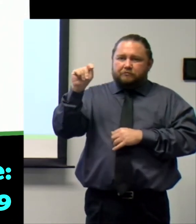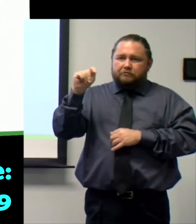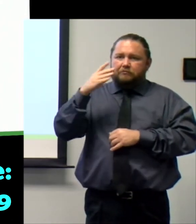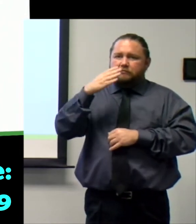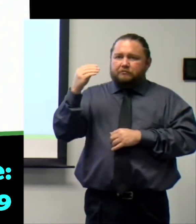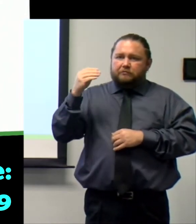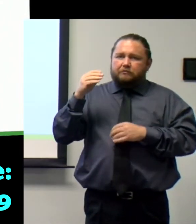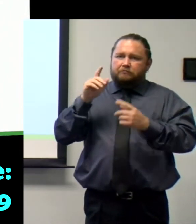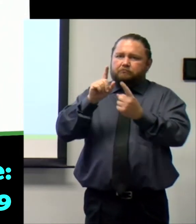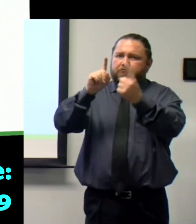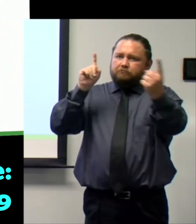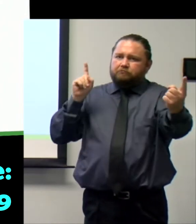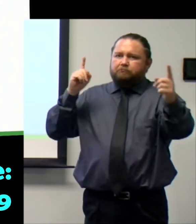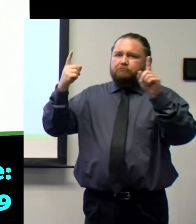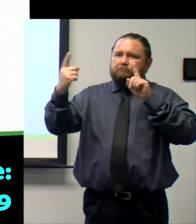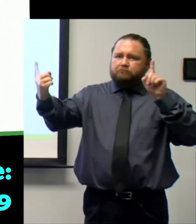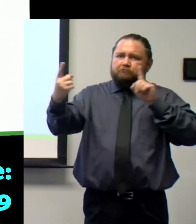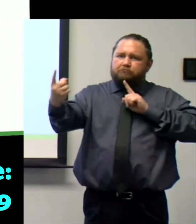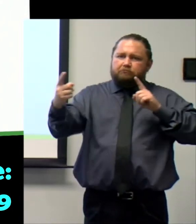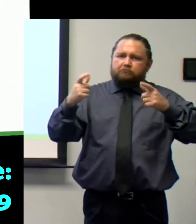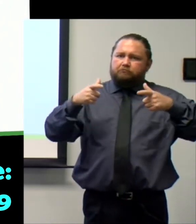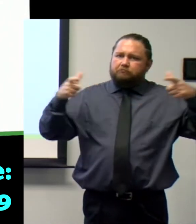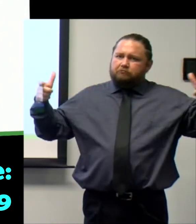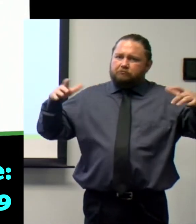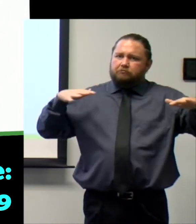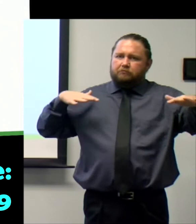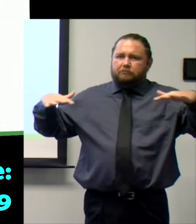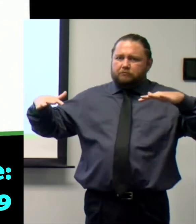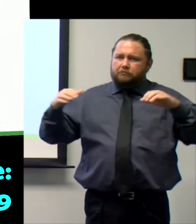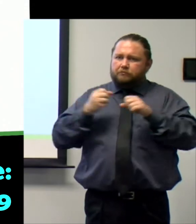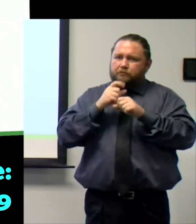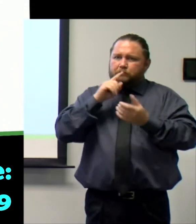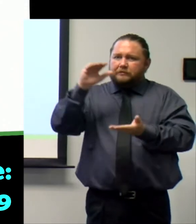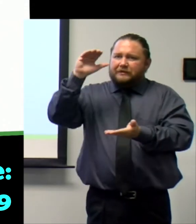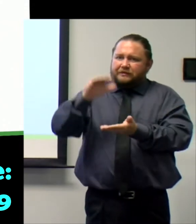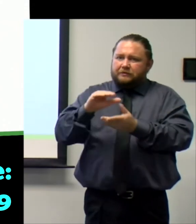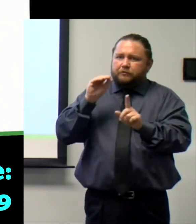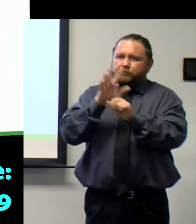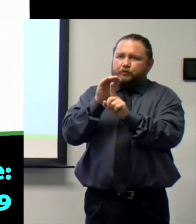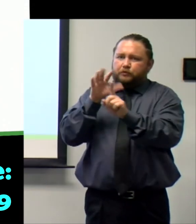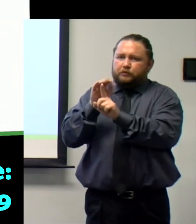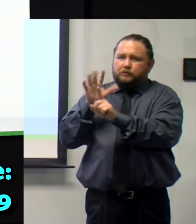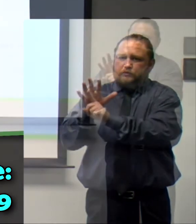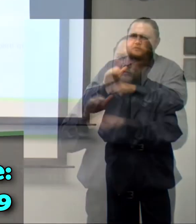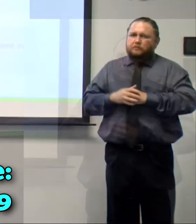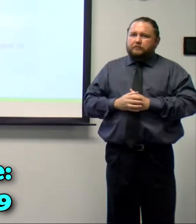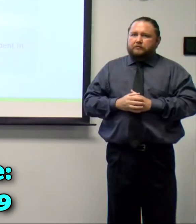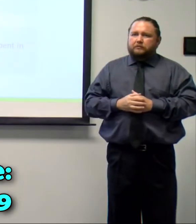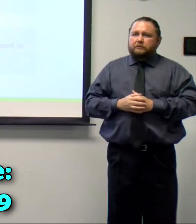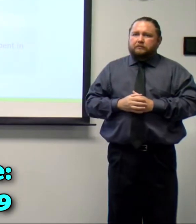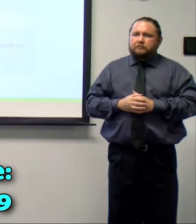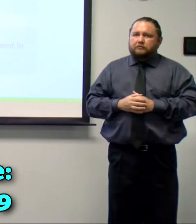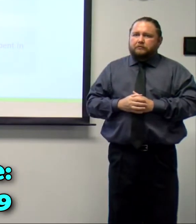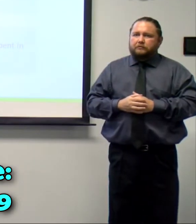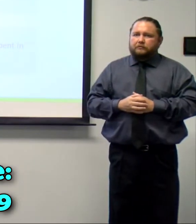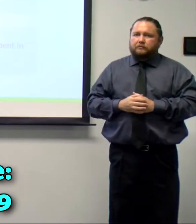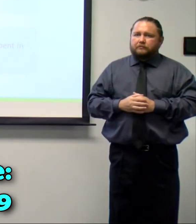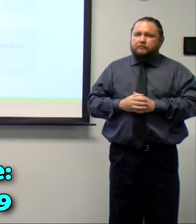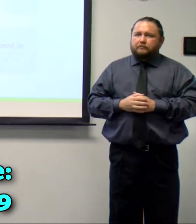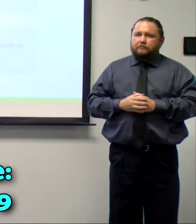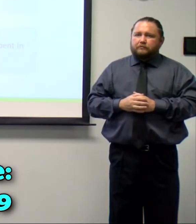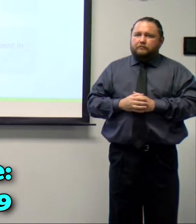They should minimize exposure to social settings where distance may not be maintained. And